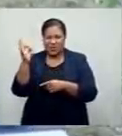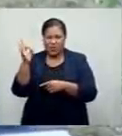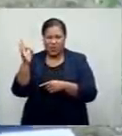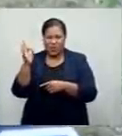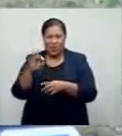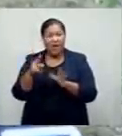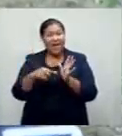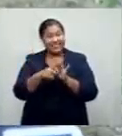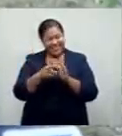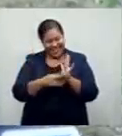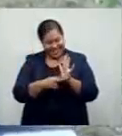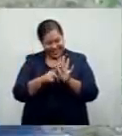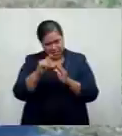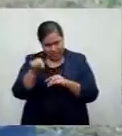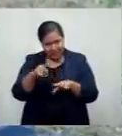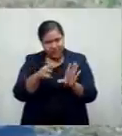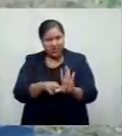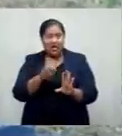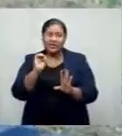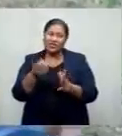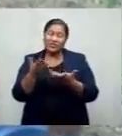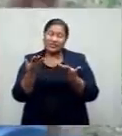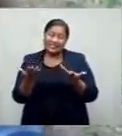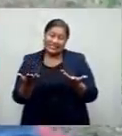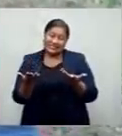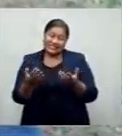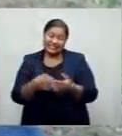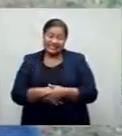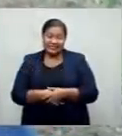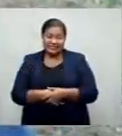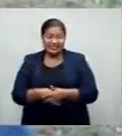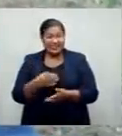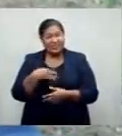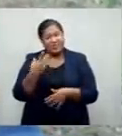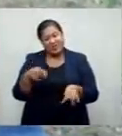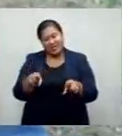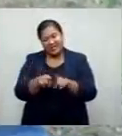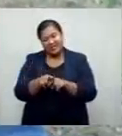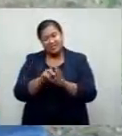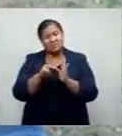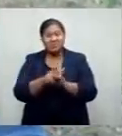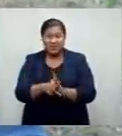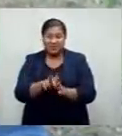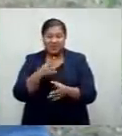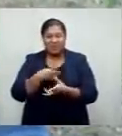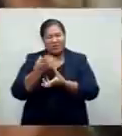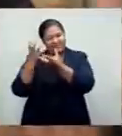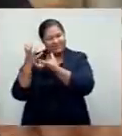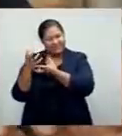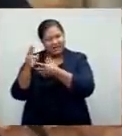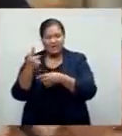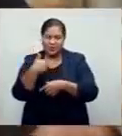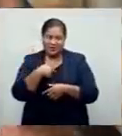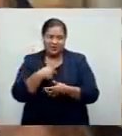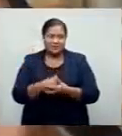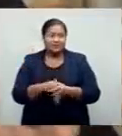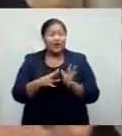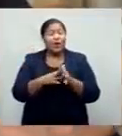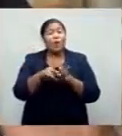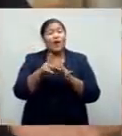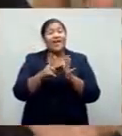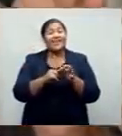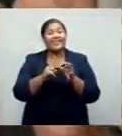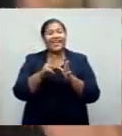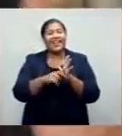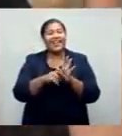ton for this year. So, and that will be more pressure on me, more burden to me. Wengele farmer